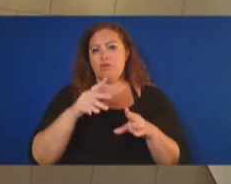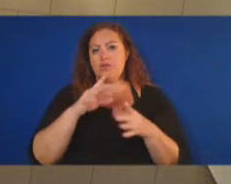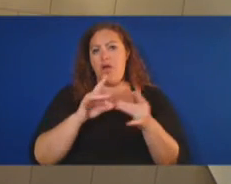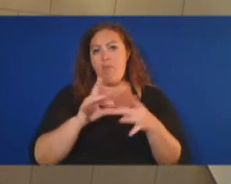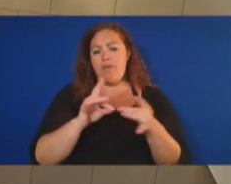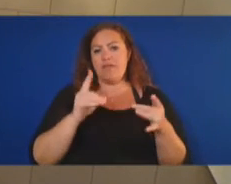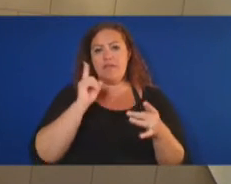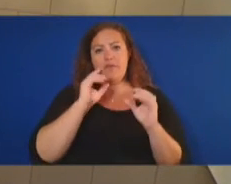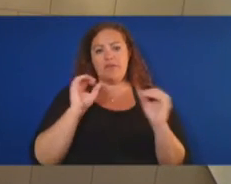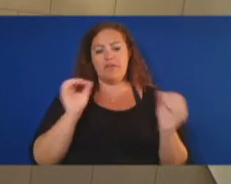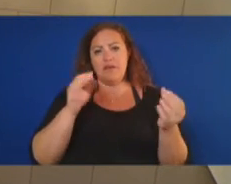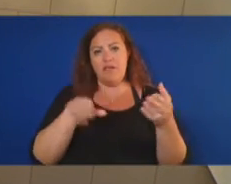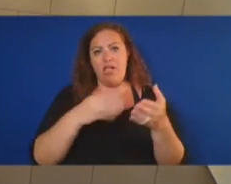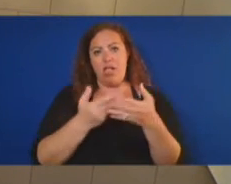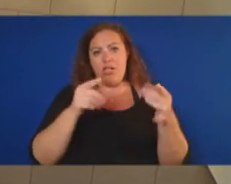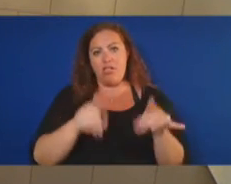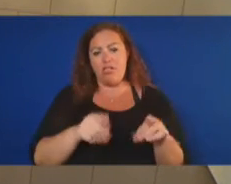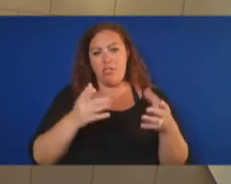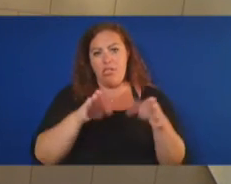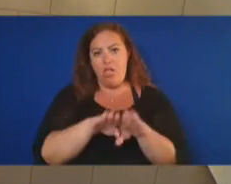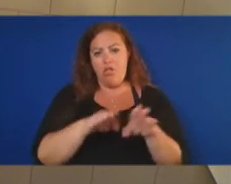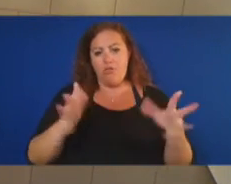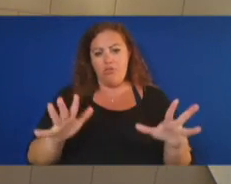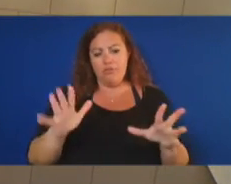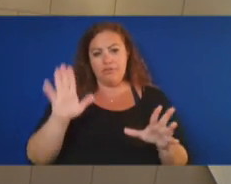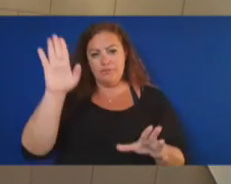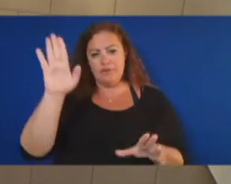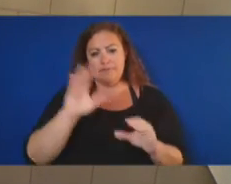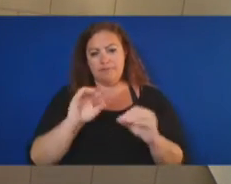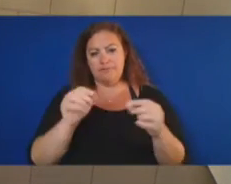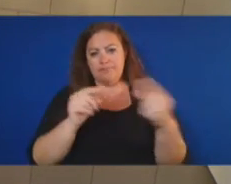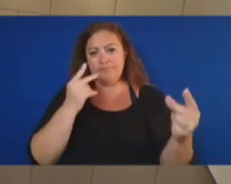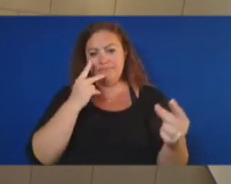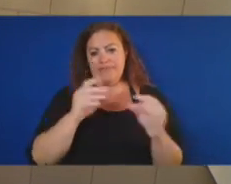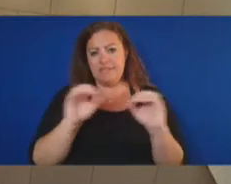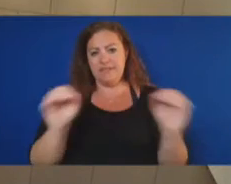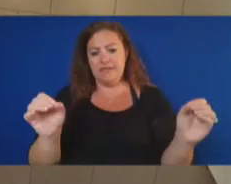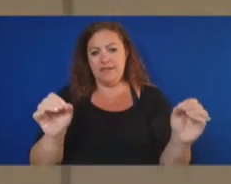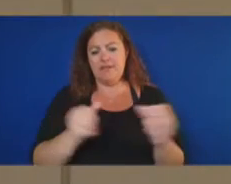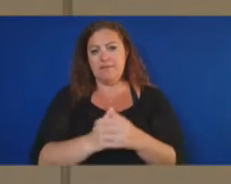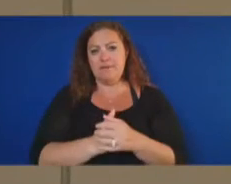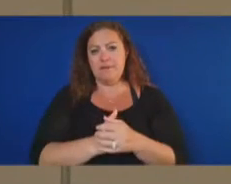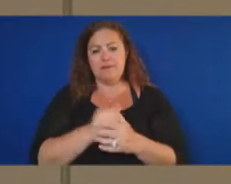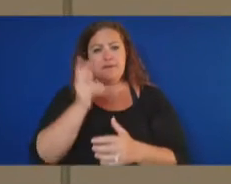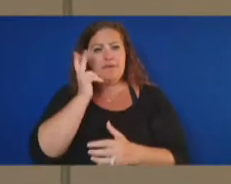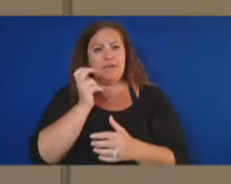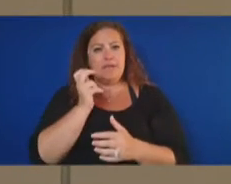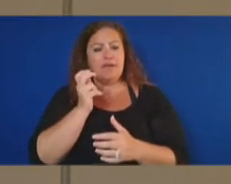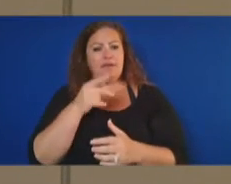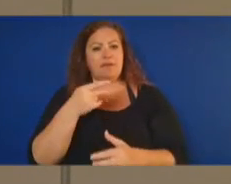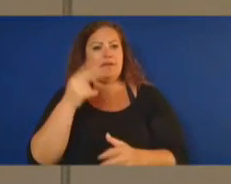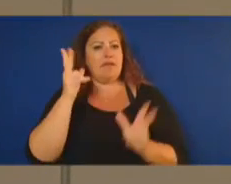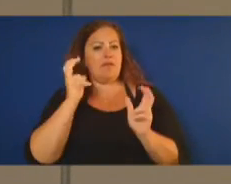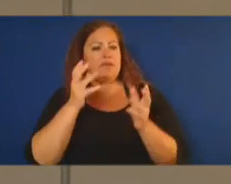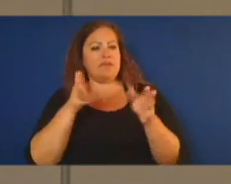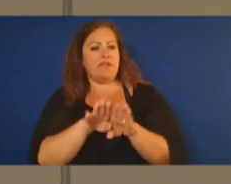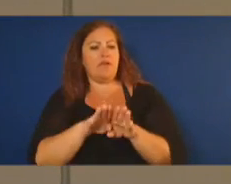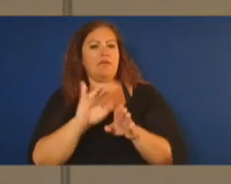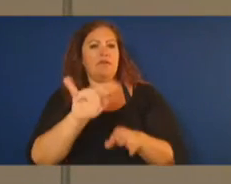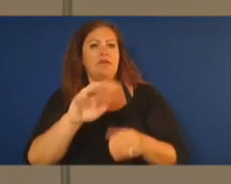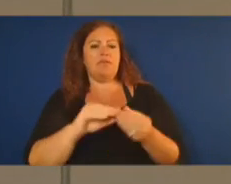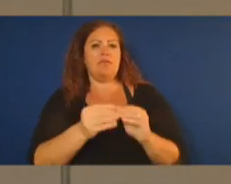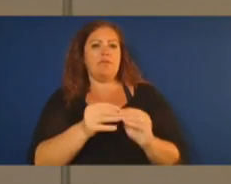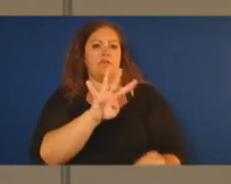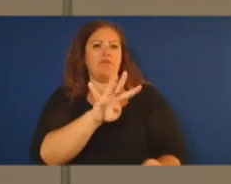favor closing public hearing please raise your hand any oppos seeing none that um hearing is closed we'll move on to item number